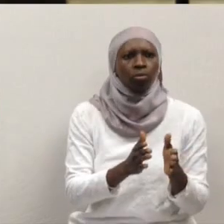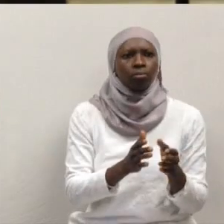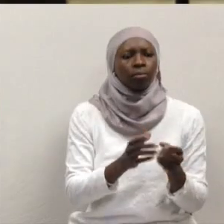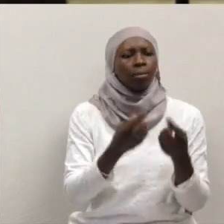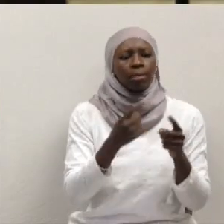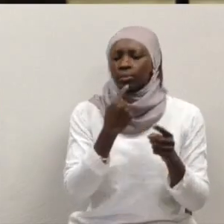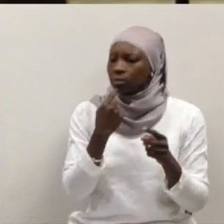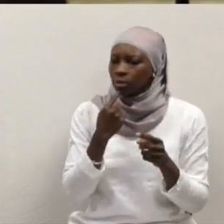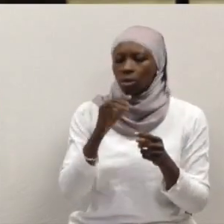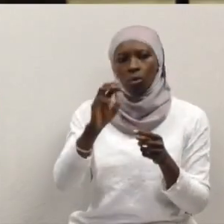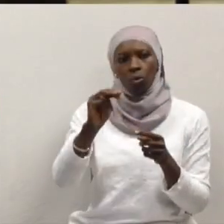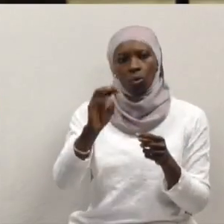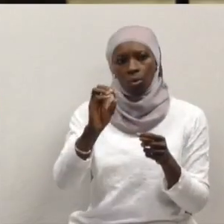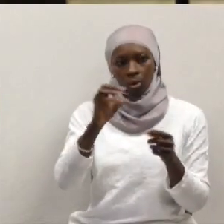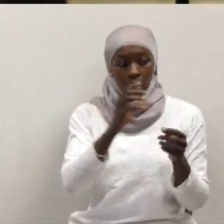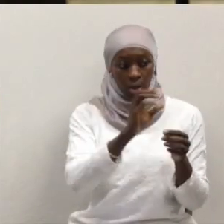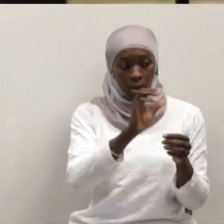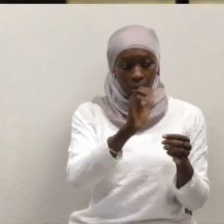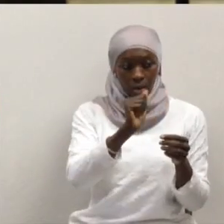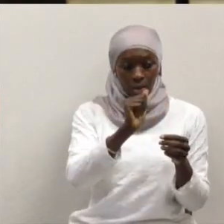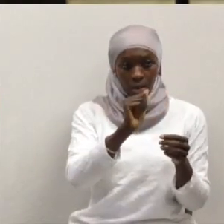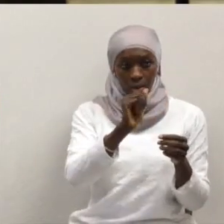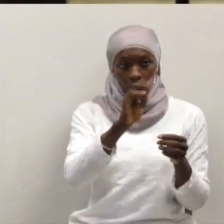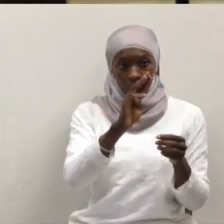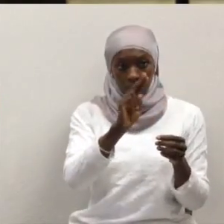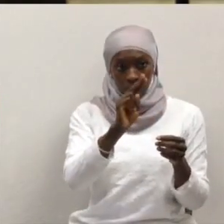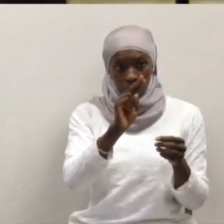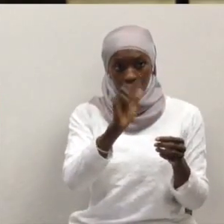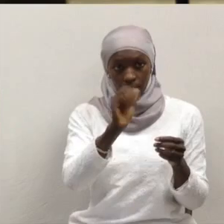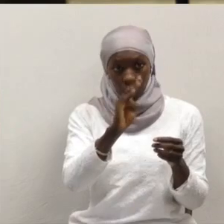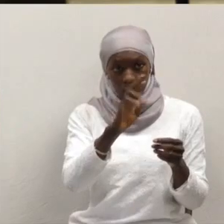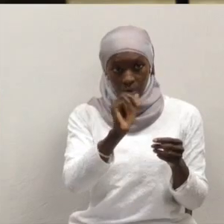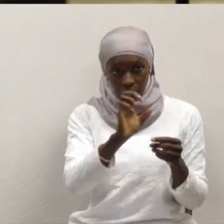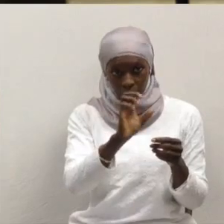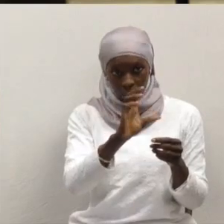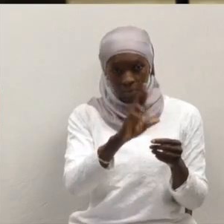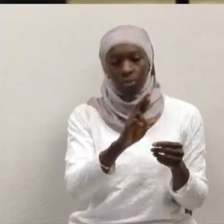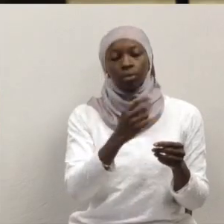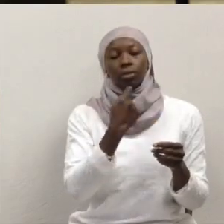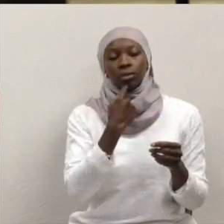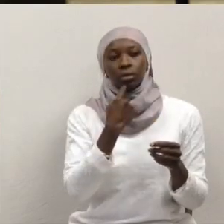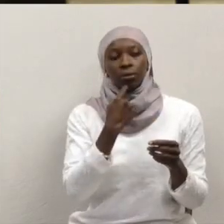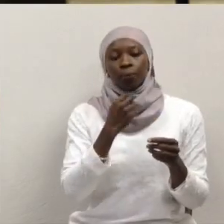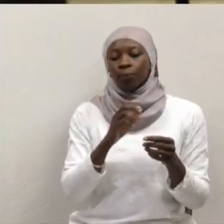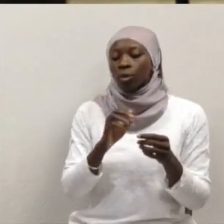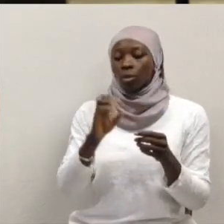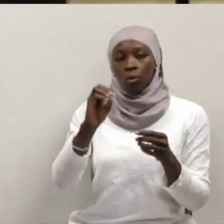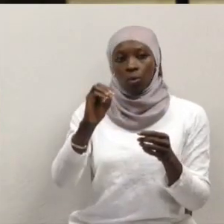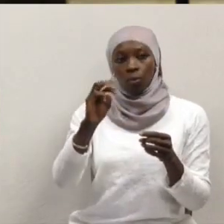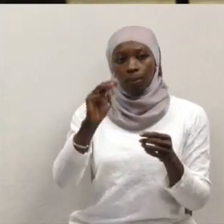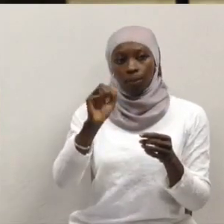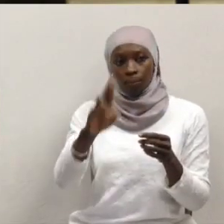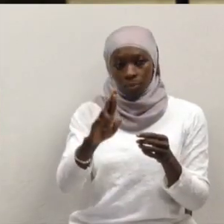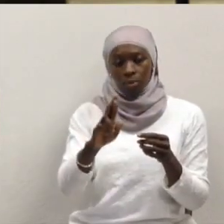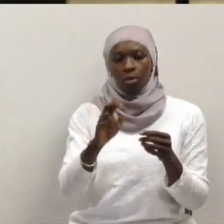path. Ilzam gharza. Wherever he walks, you walk behind him. That is a commitment. This